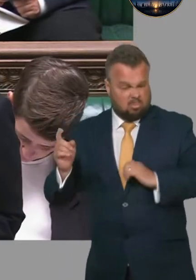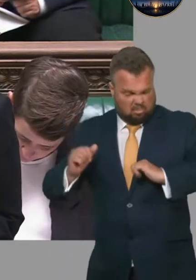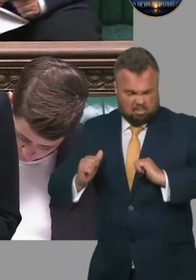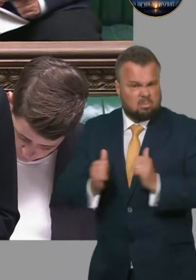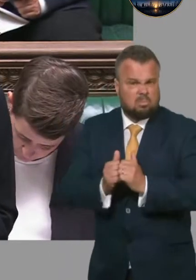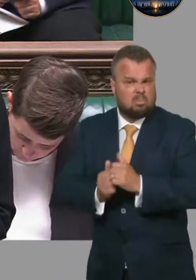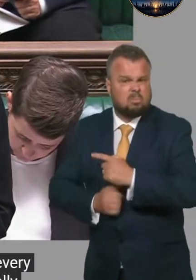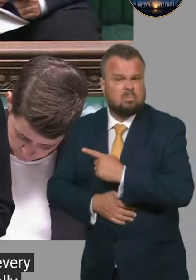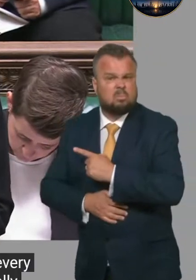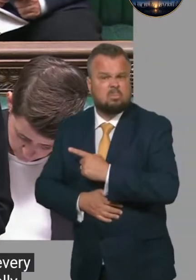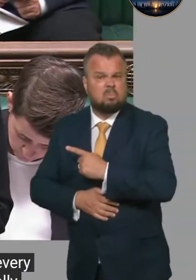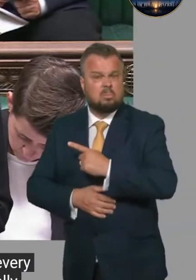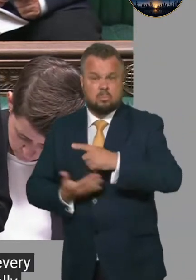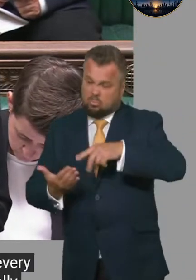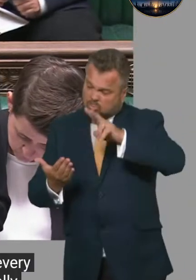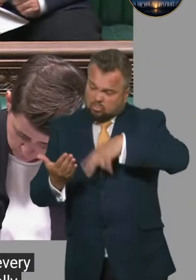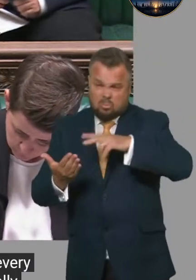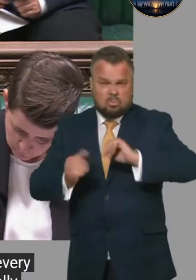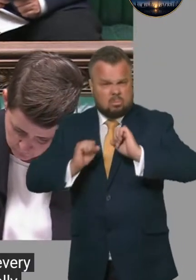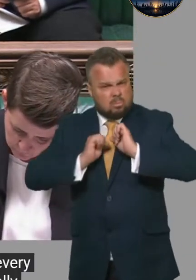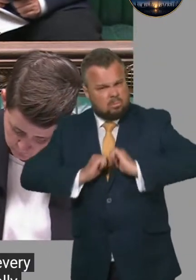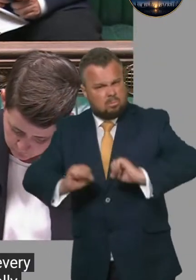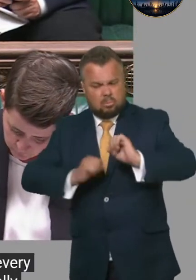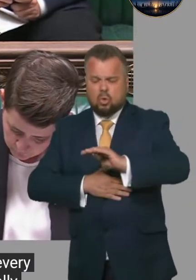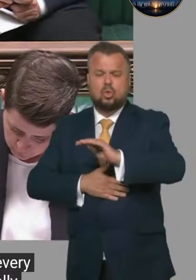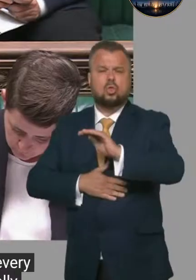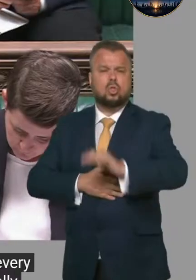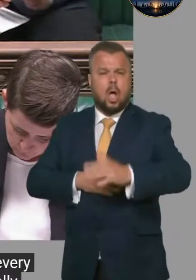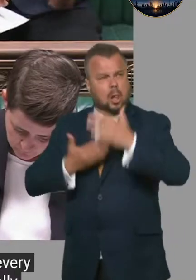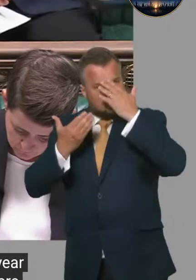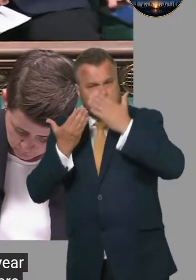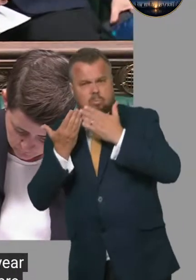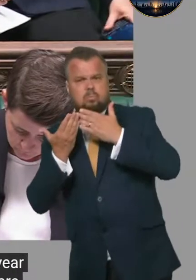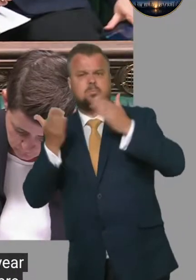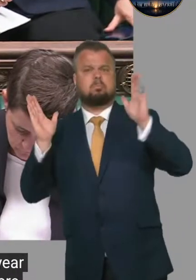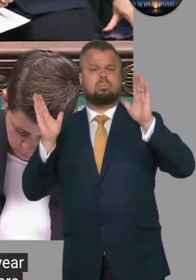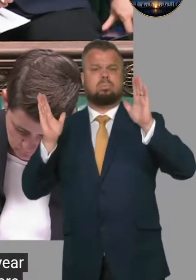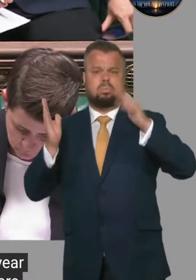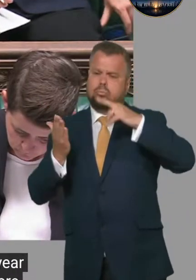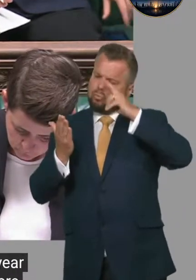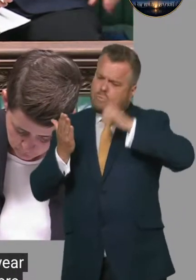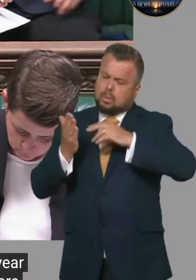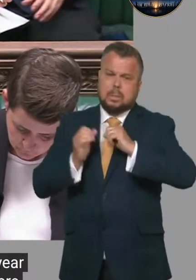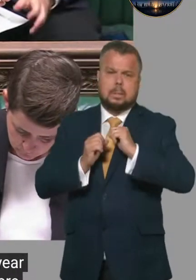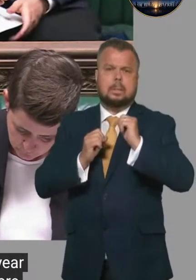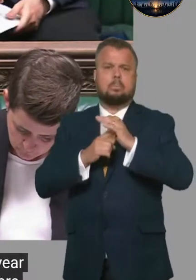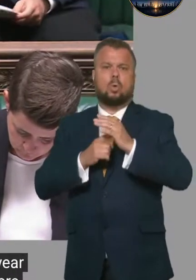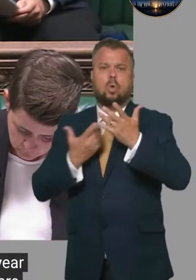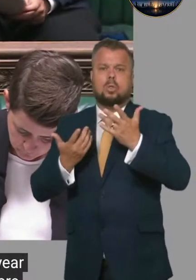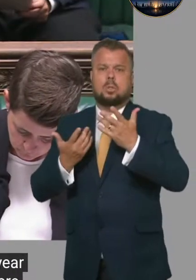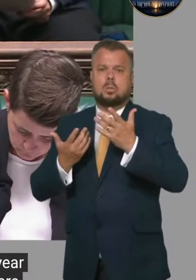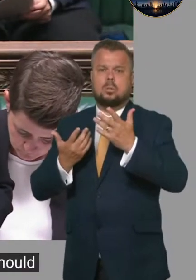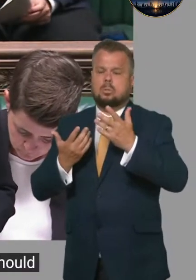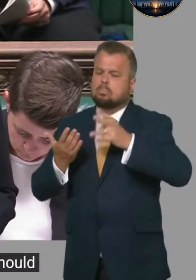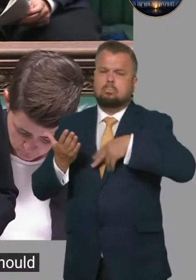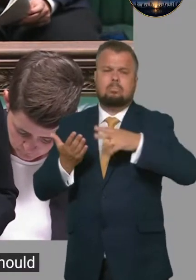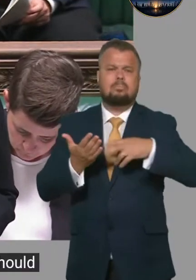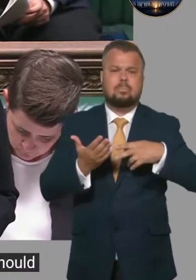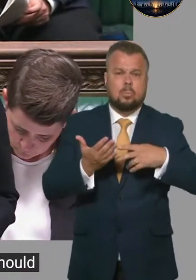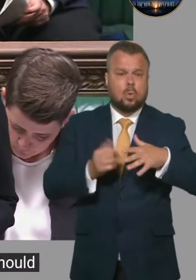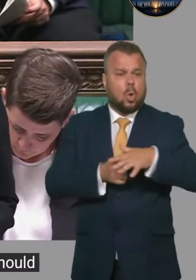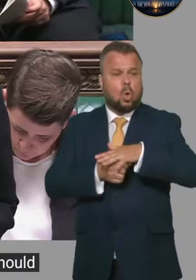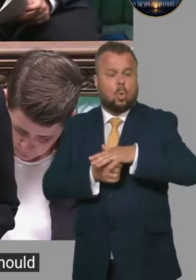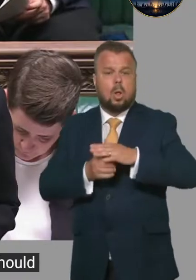be investing in our libraries so that children can access them, not shutting down displays that make all families feel welcome. But, Mr. Speaker, this